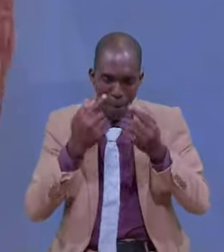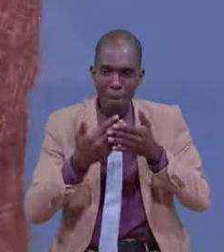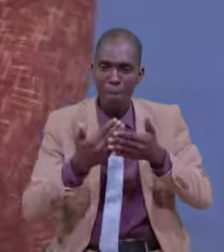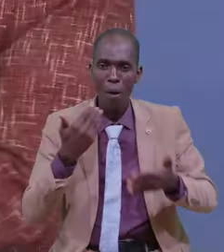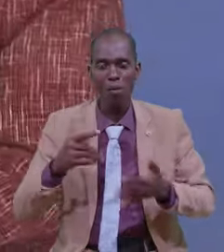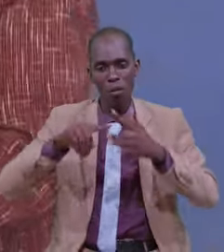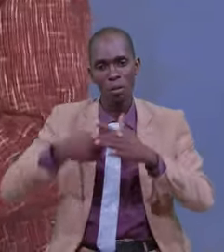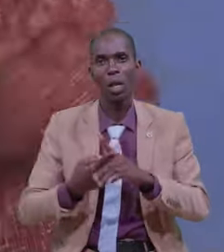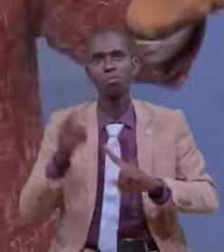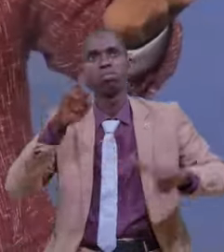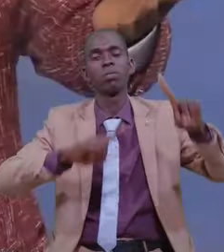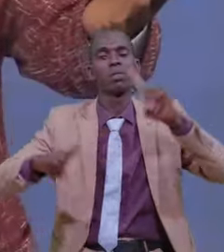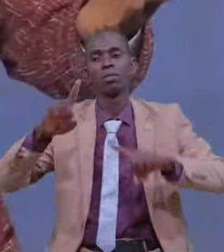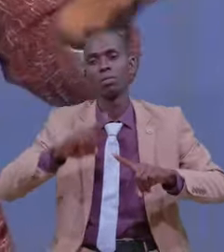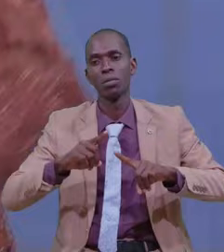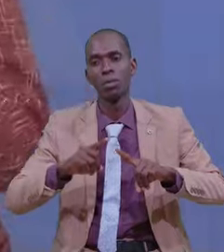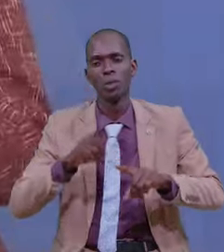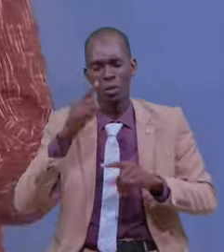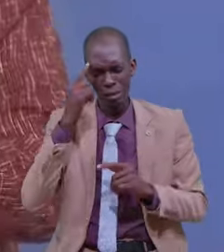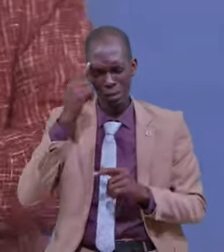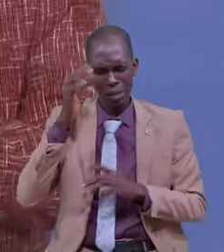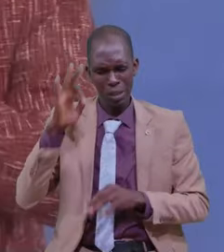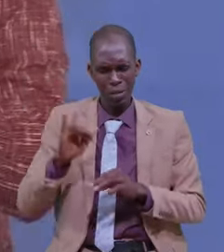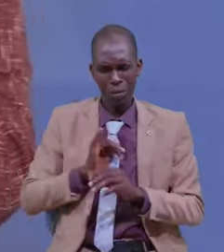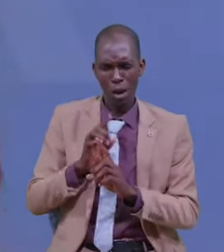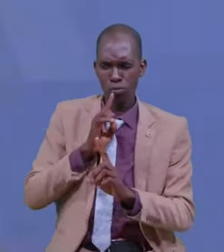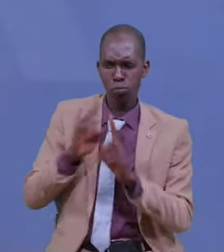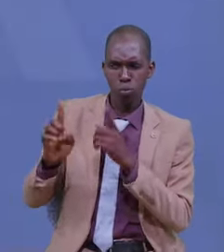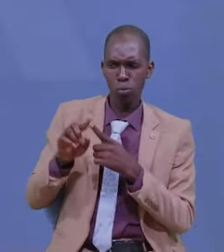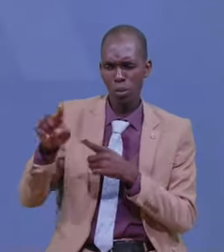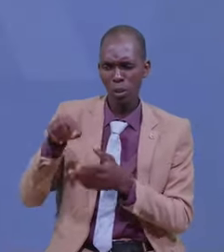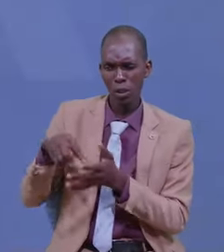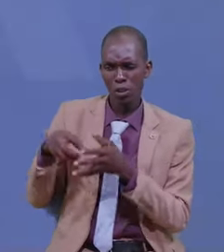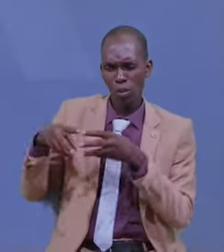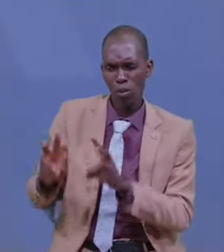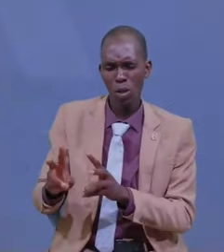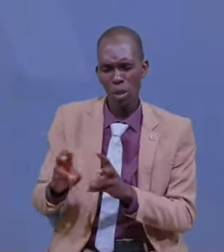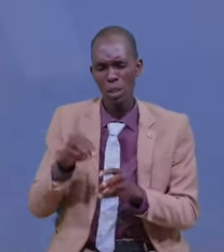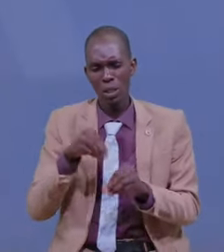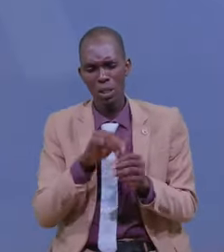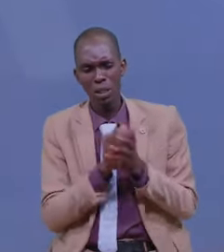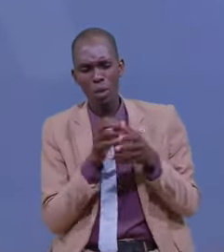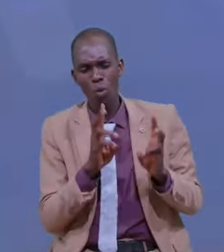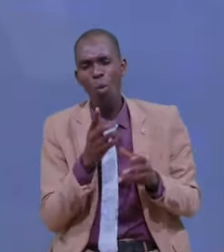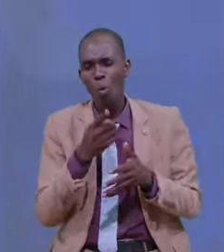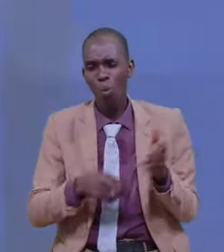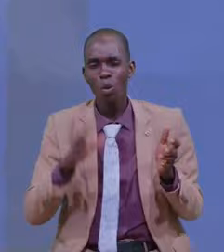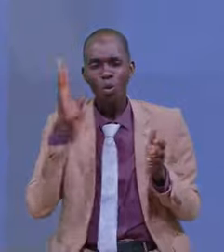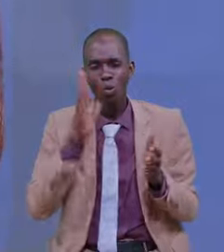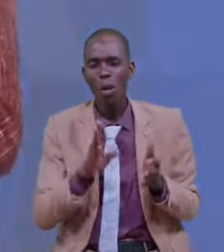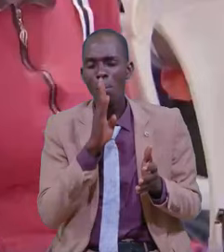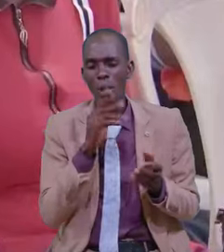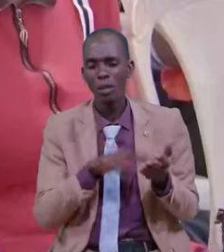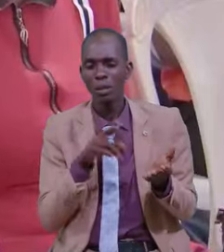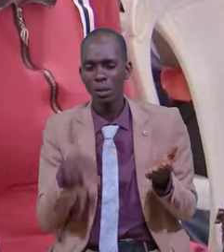If I say it this way, if I say it that way, what will be the result? Proper